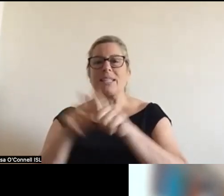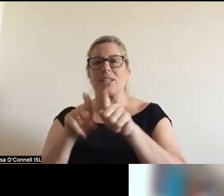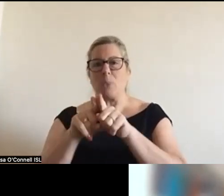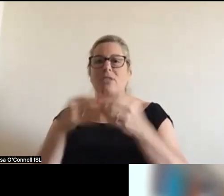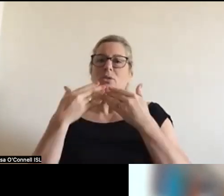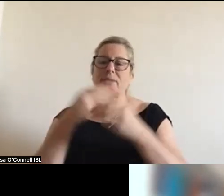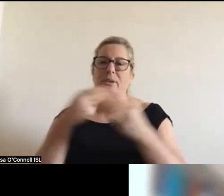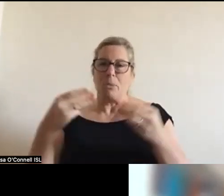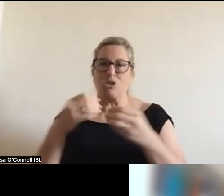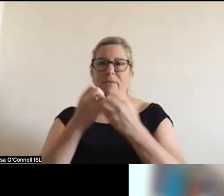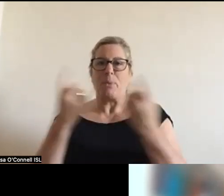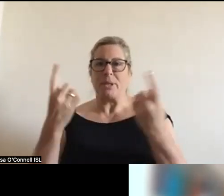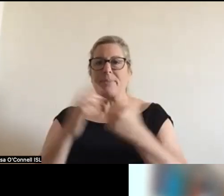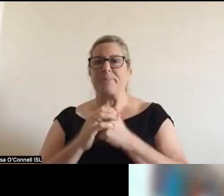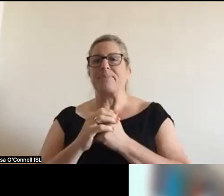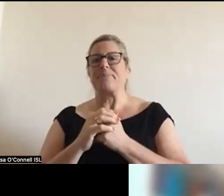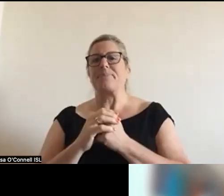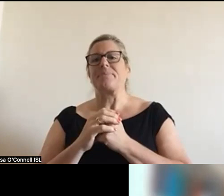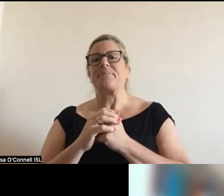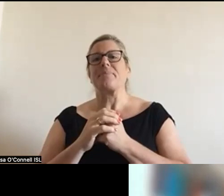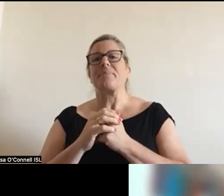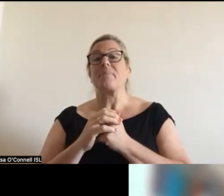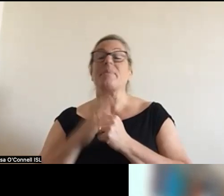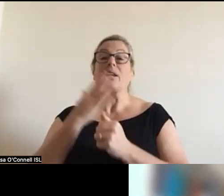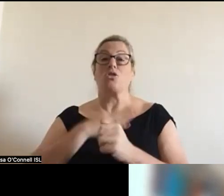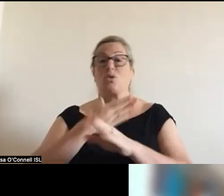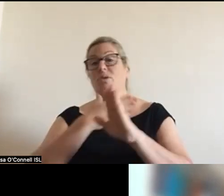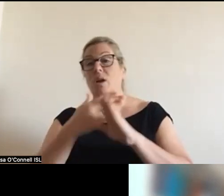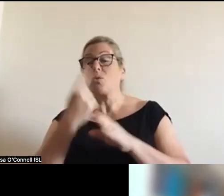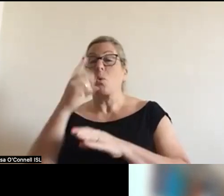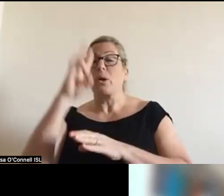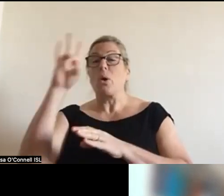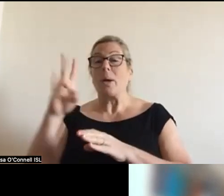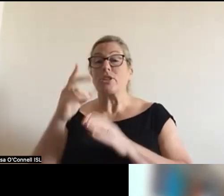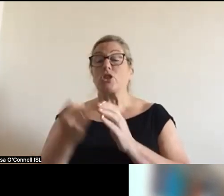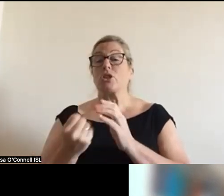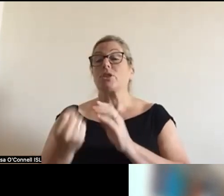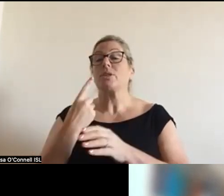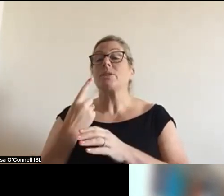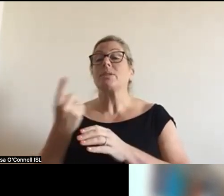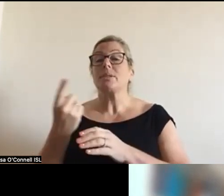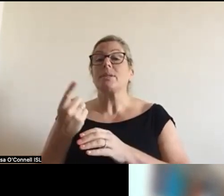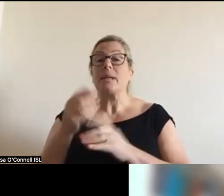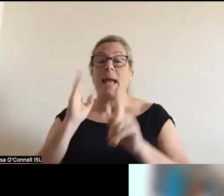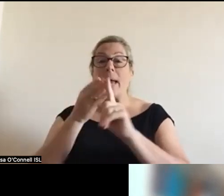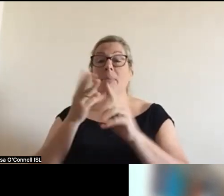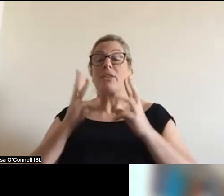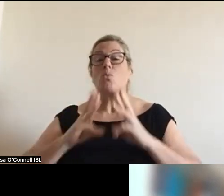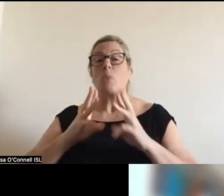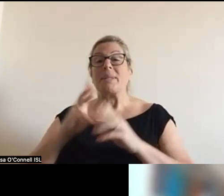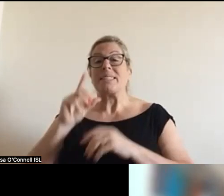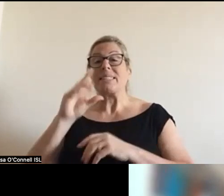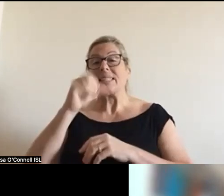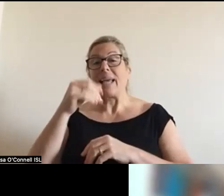everybody. So I suppose just to start with, one of the questions that came in was aimed at the Women's Council, and it was around whether